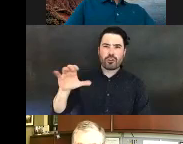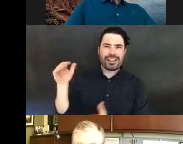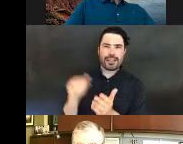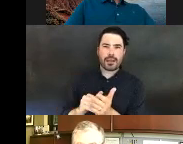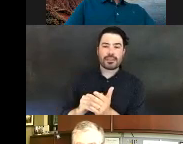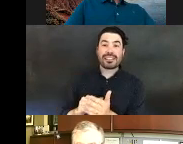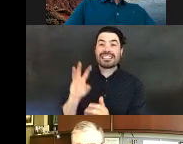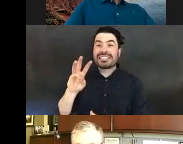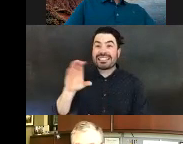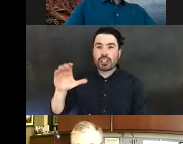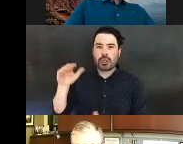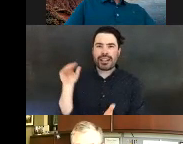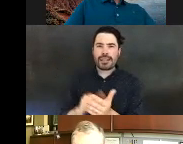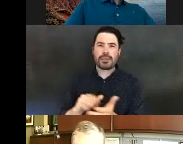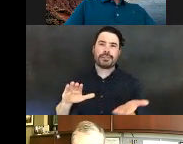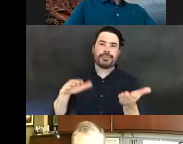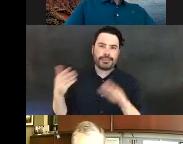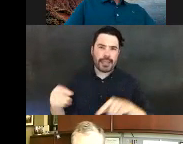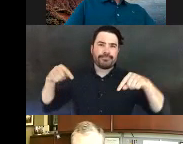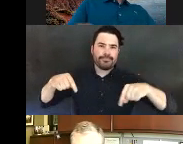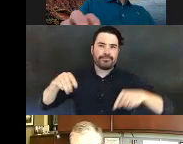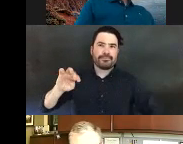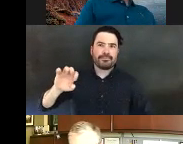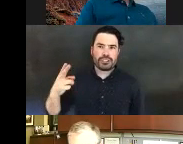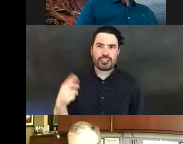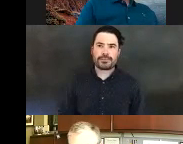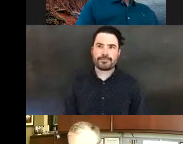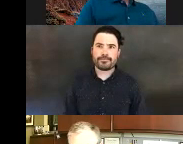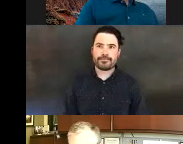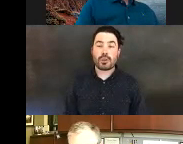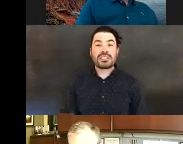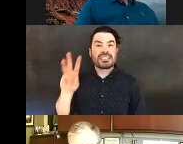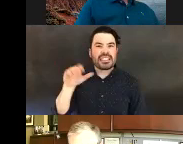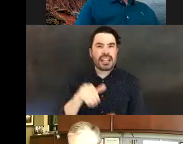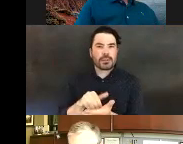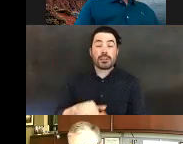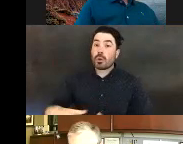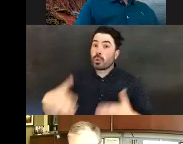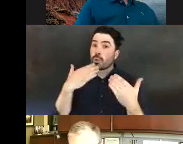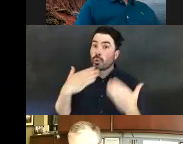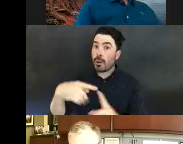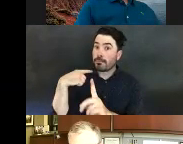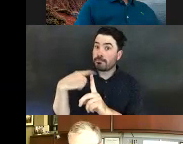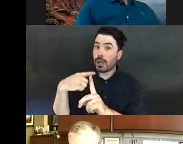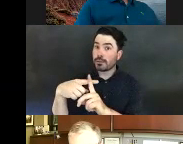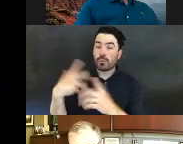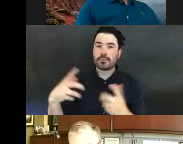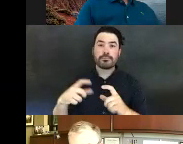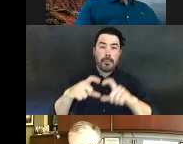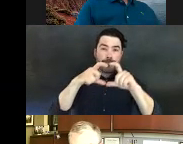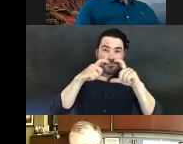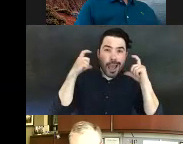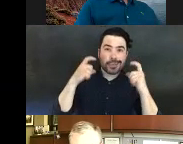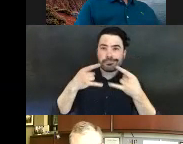6,000 deaths in the state of Michigan. I think the good news here is that the masking and social